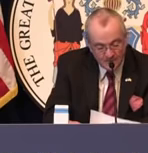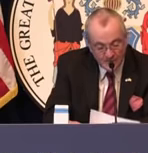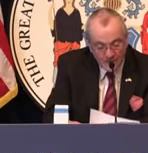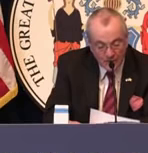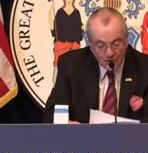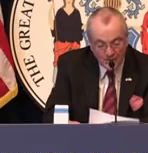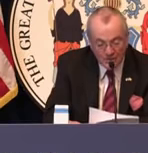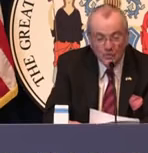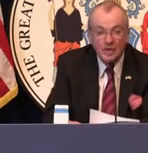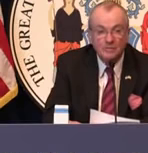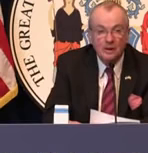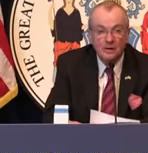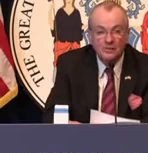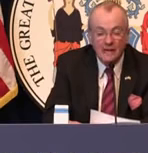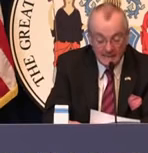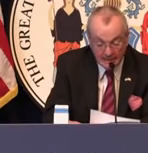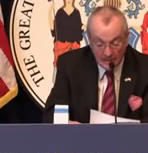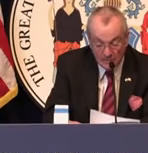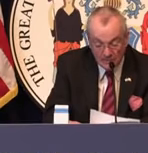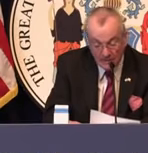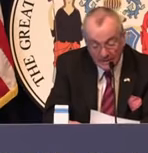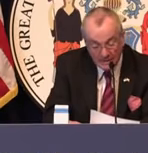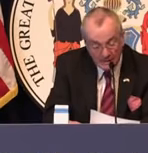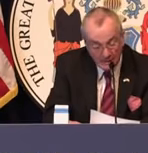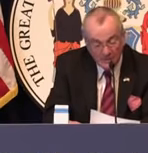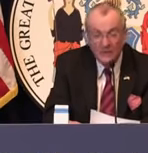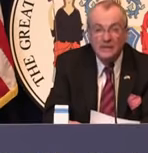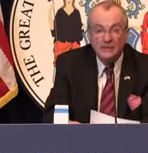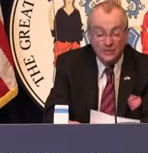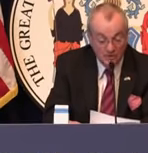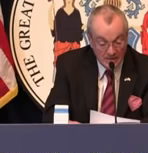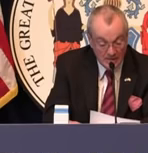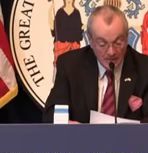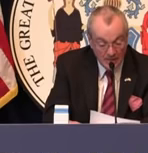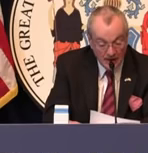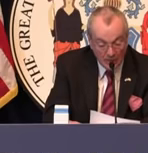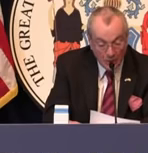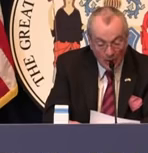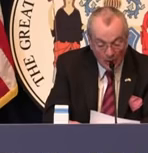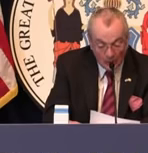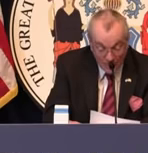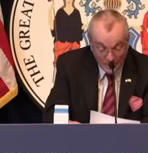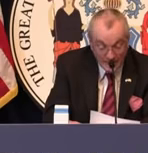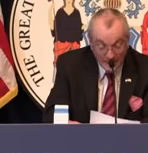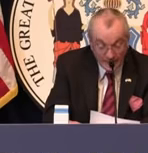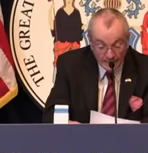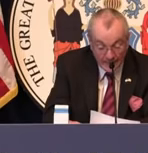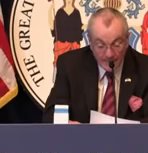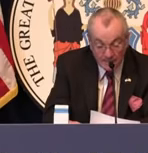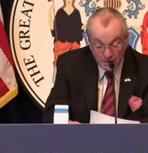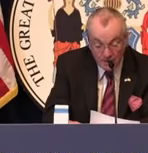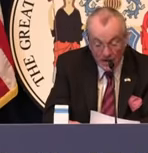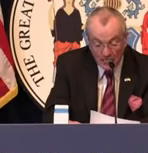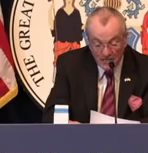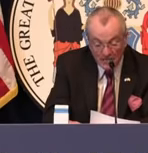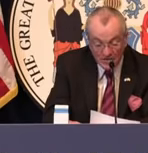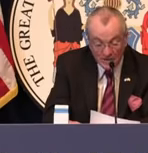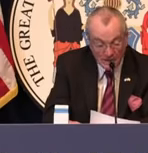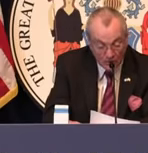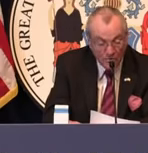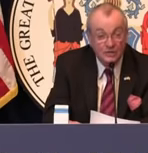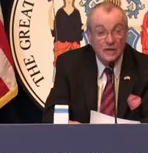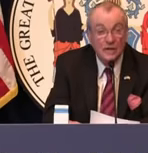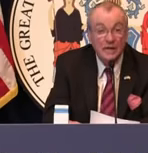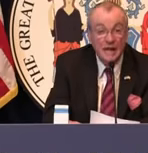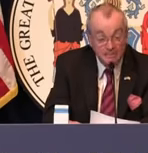3, increasing transparency and accountability within the industry by requiring more data be shared by